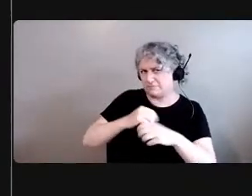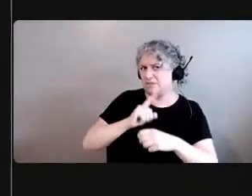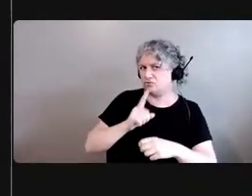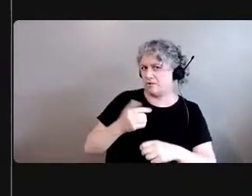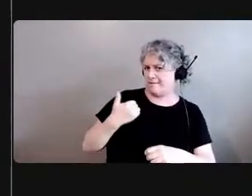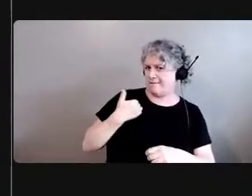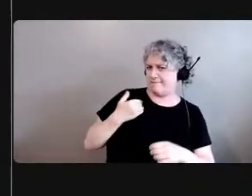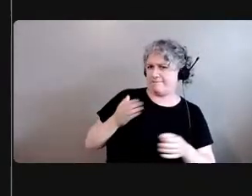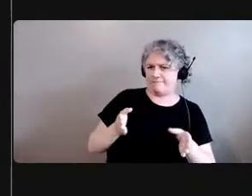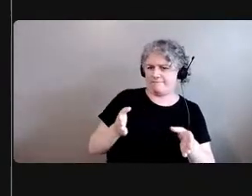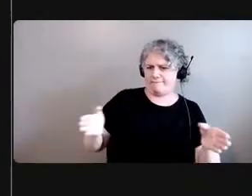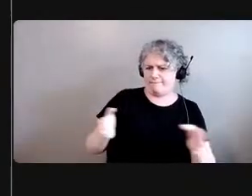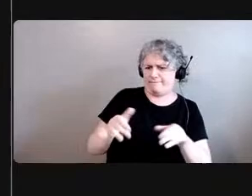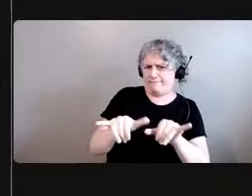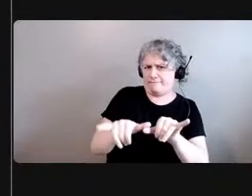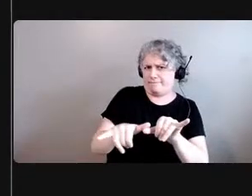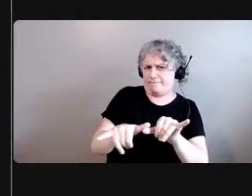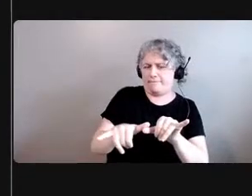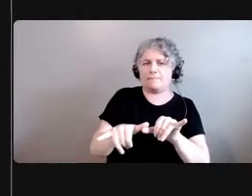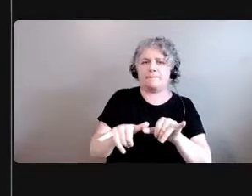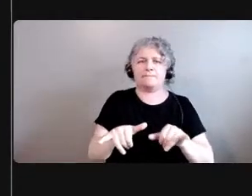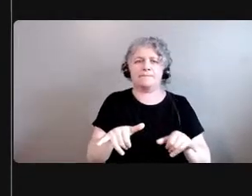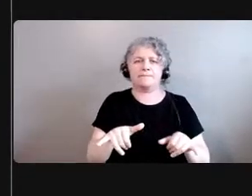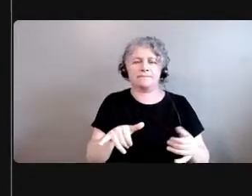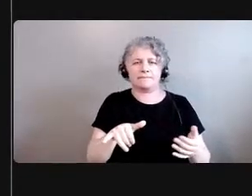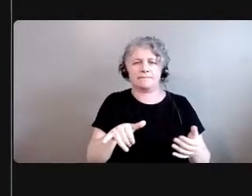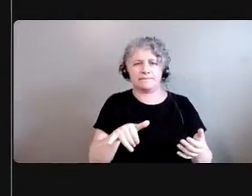what is available, if it is